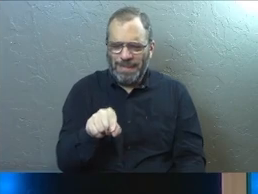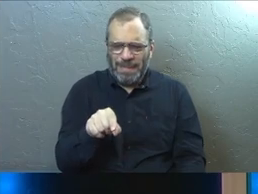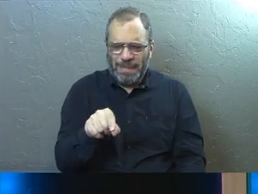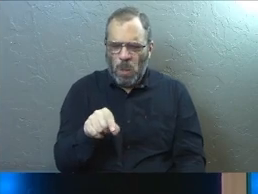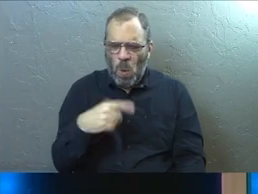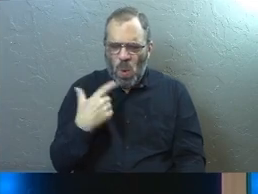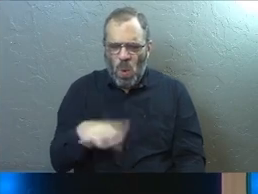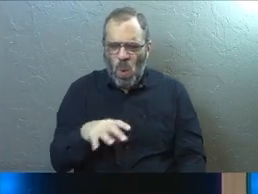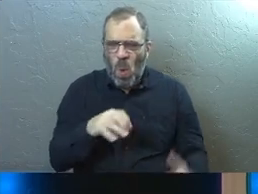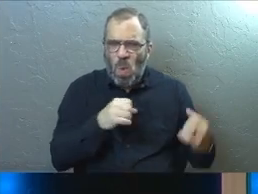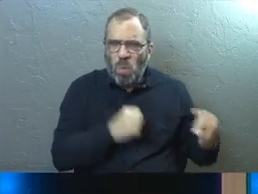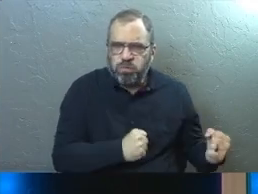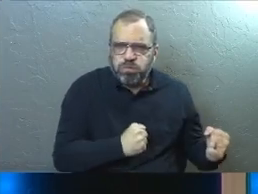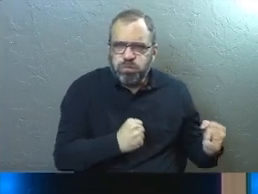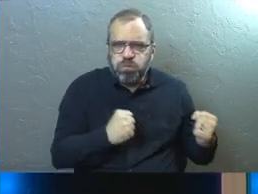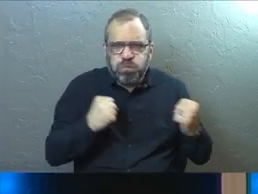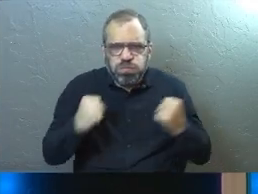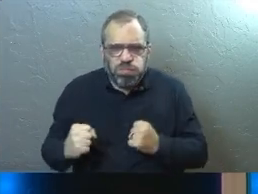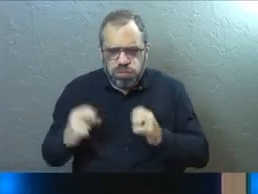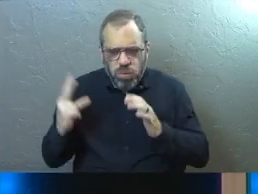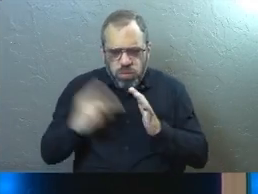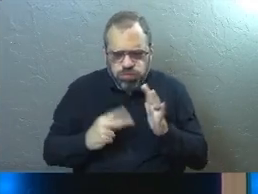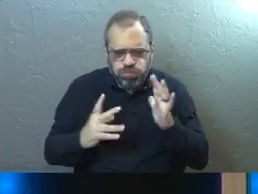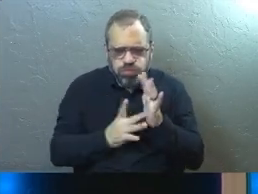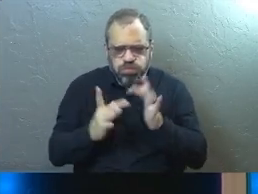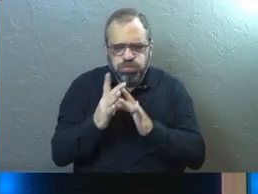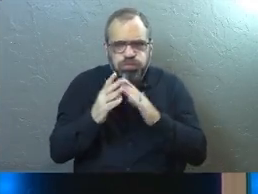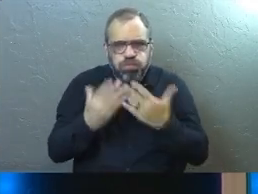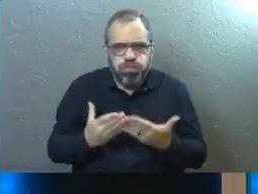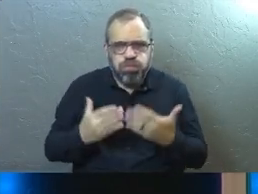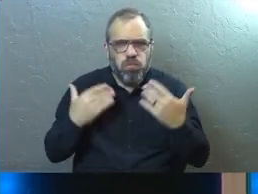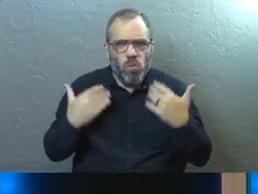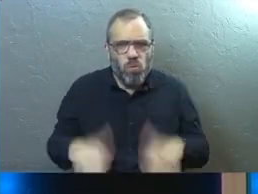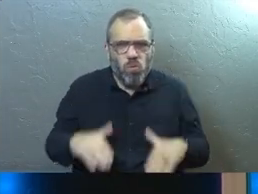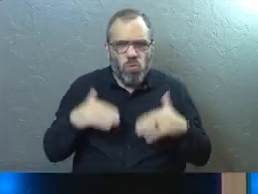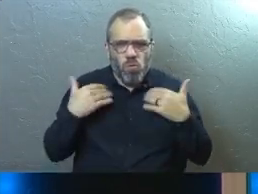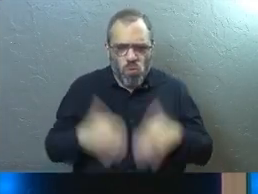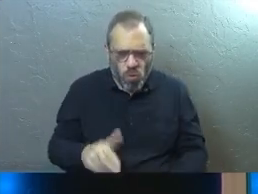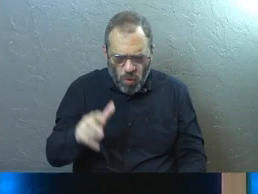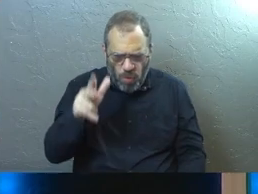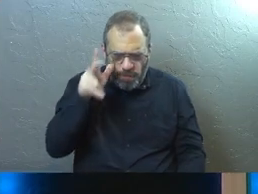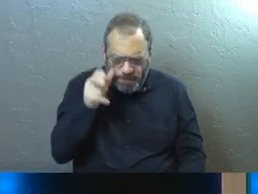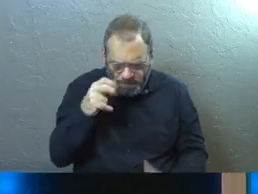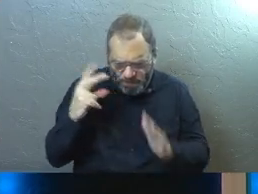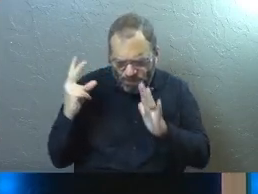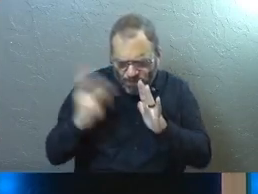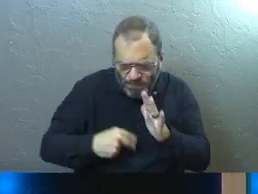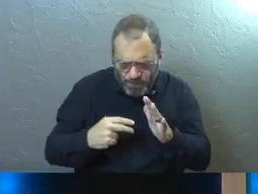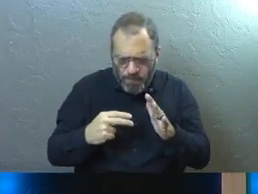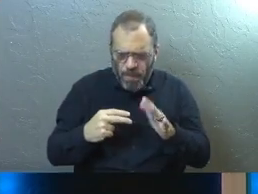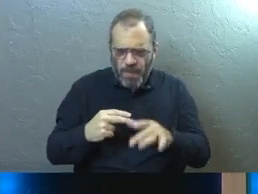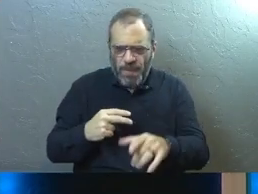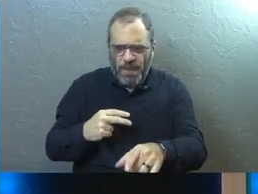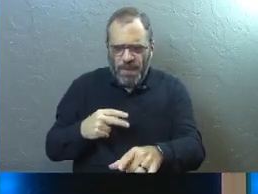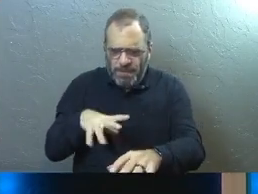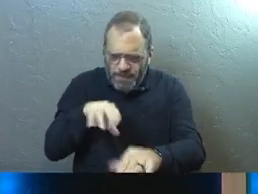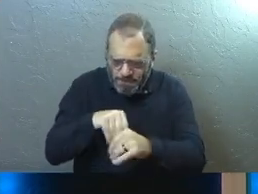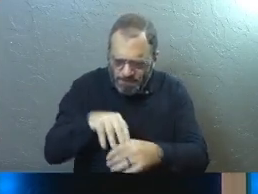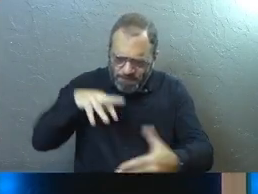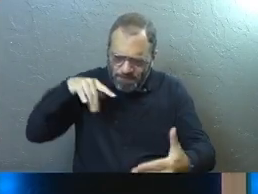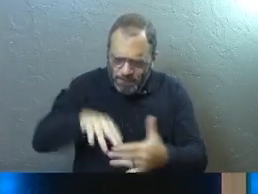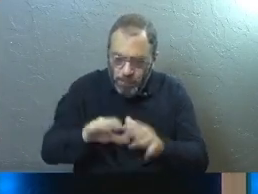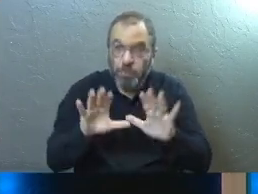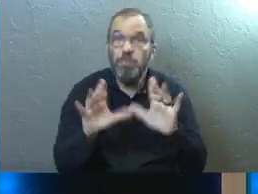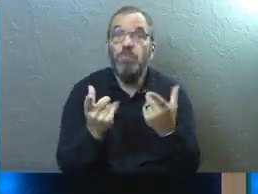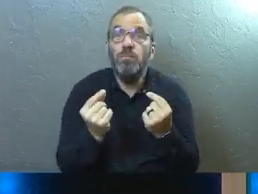much power, I think, in just reading the Word of God. There's so much power in hearing it, in reading it, and being in it. And so